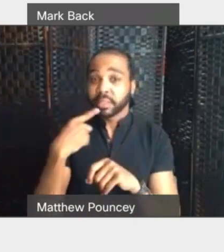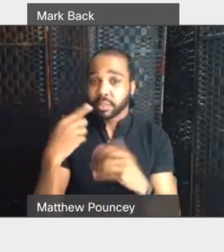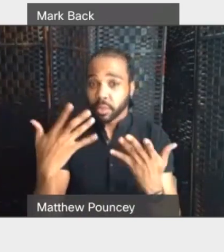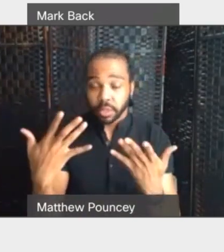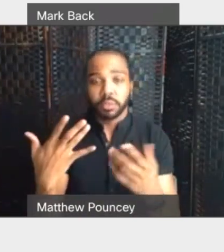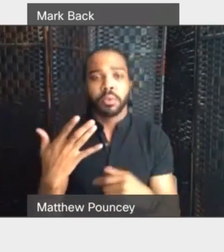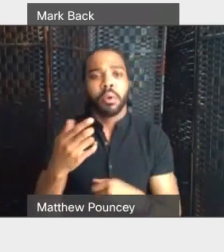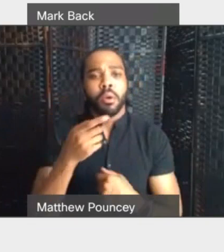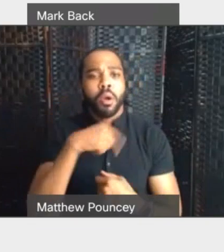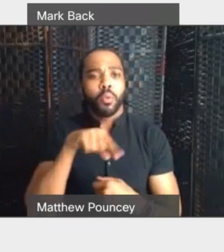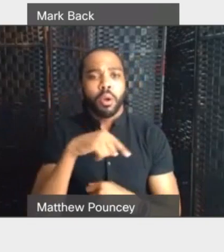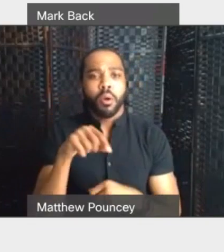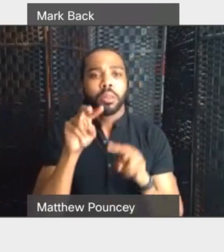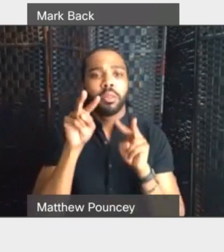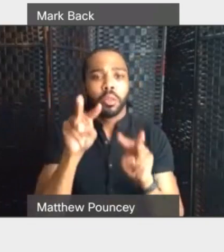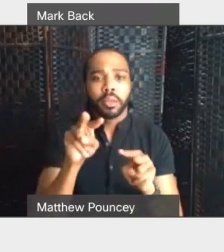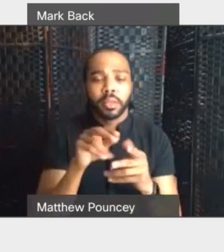at